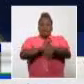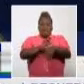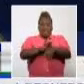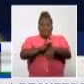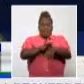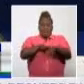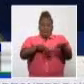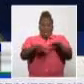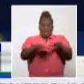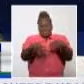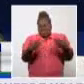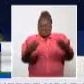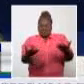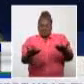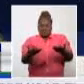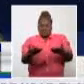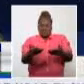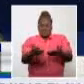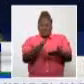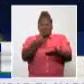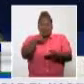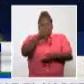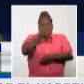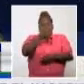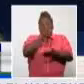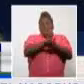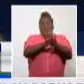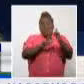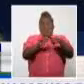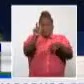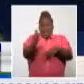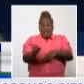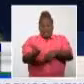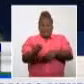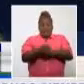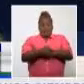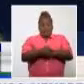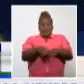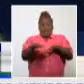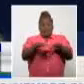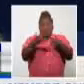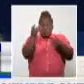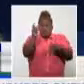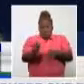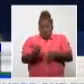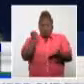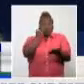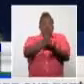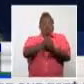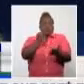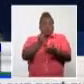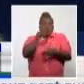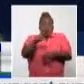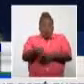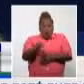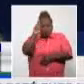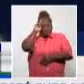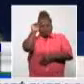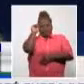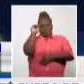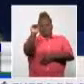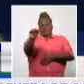subject. Active, I was telling the mathematicians, is a person that